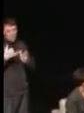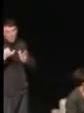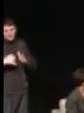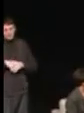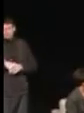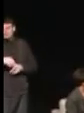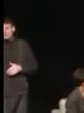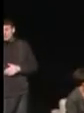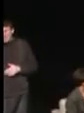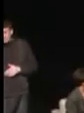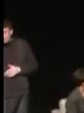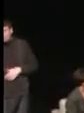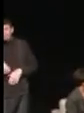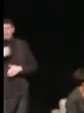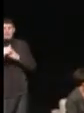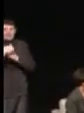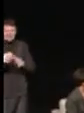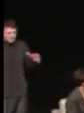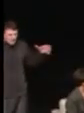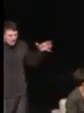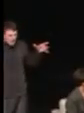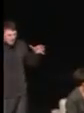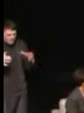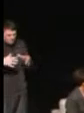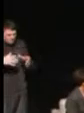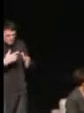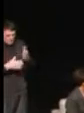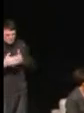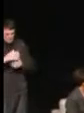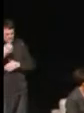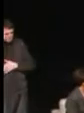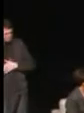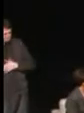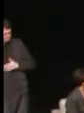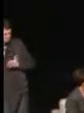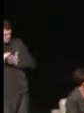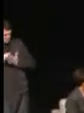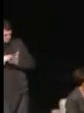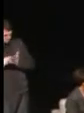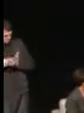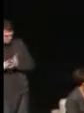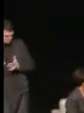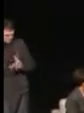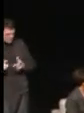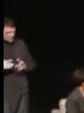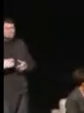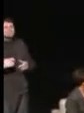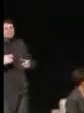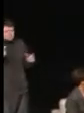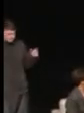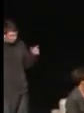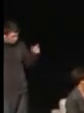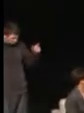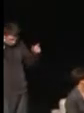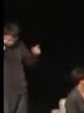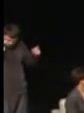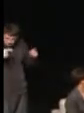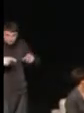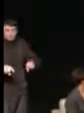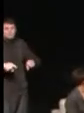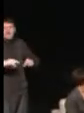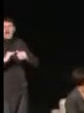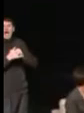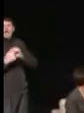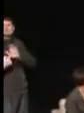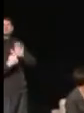leaders. After listening to their views and input, we all concluded that the best way to represent the diverse